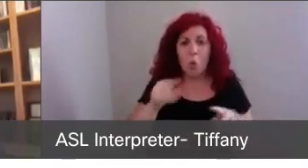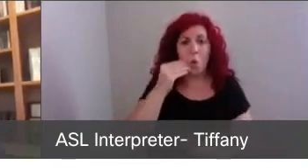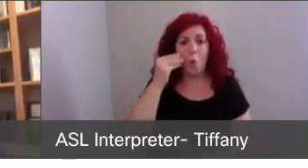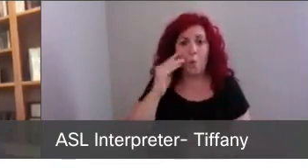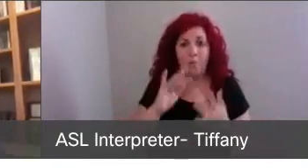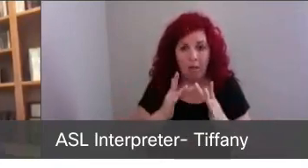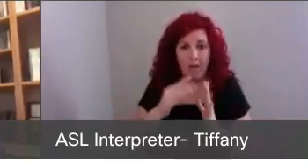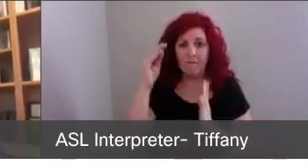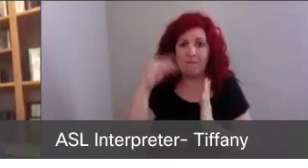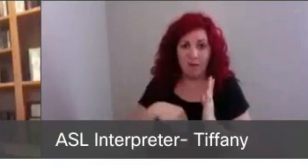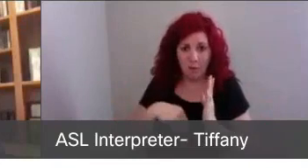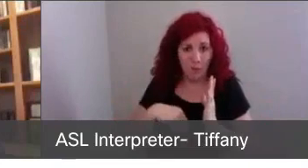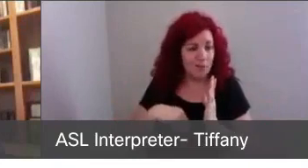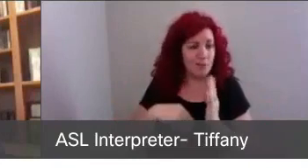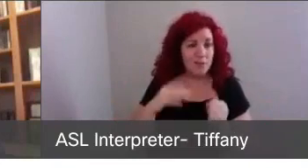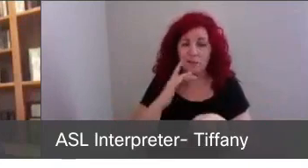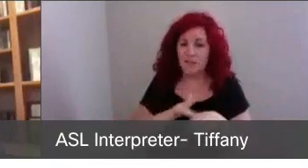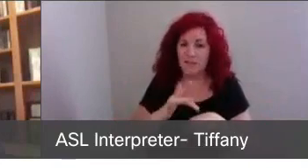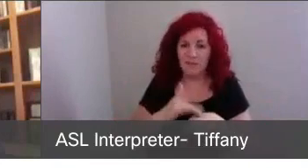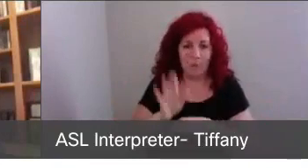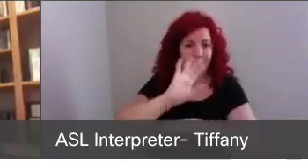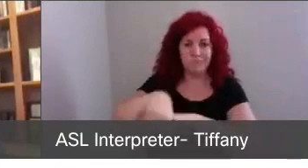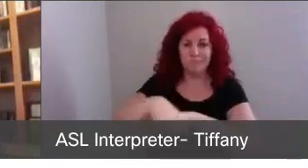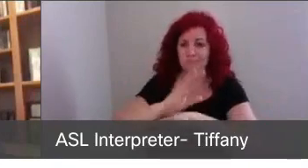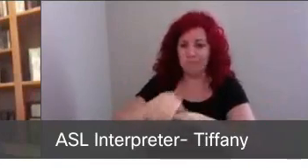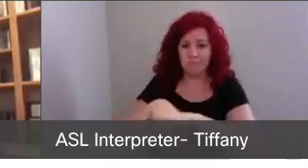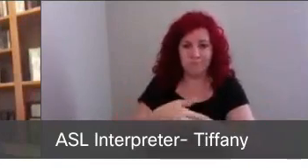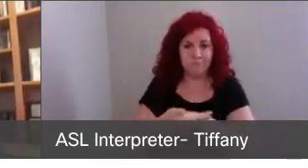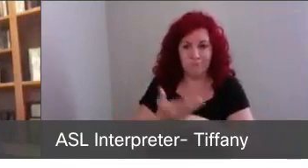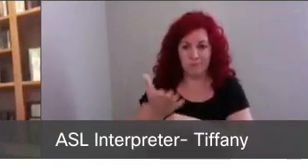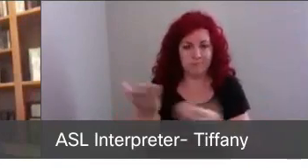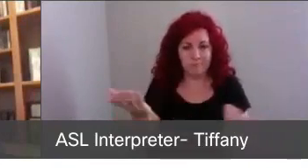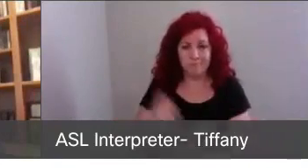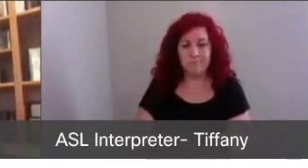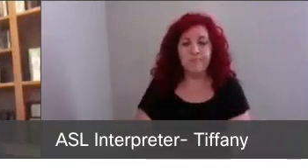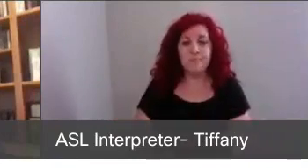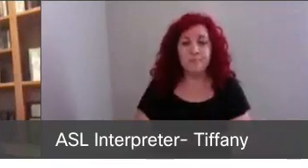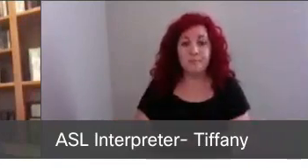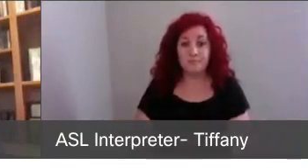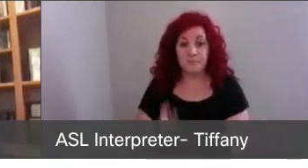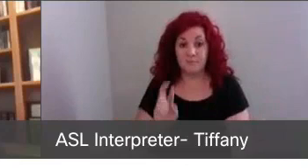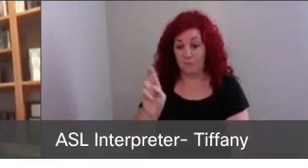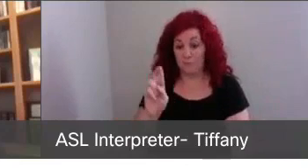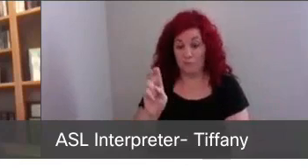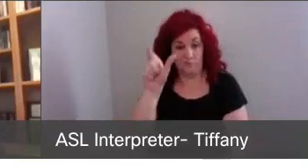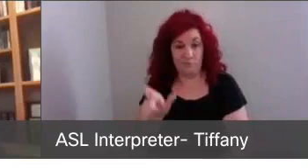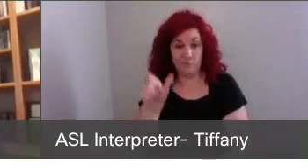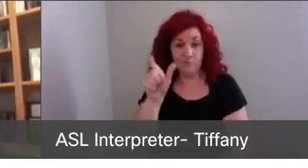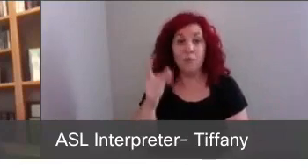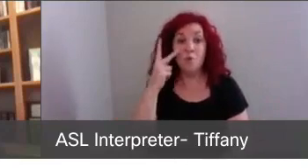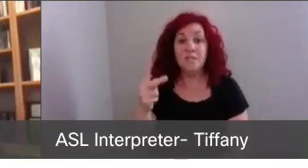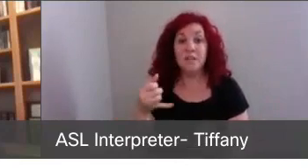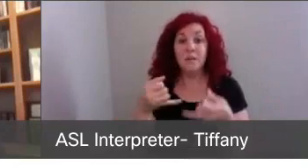and fill it out. It is available 24/7 in your hands. On the right side of the screen there, you actually see the boundary